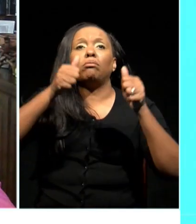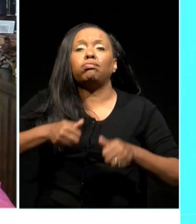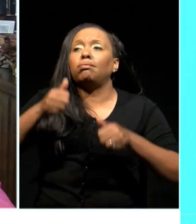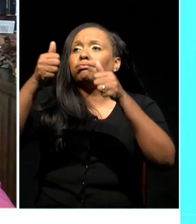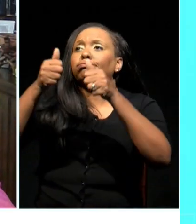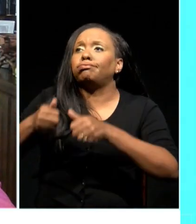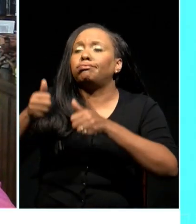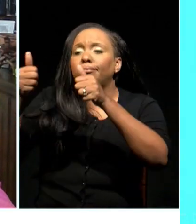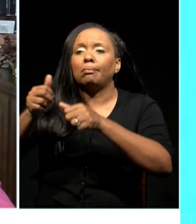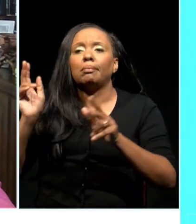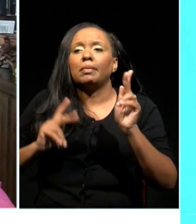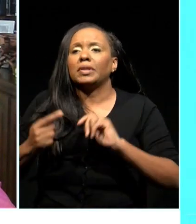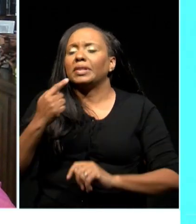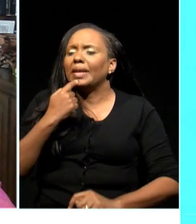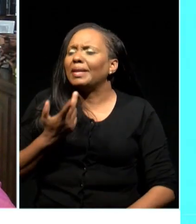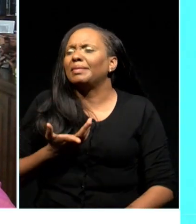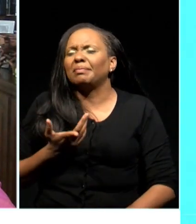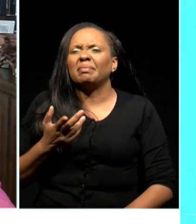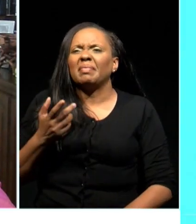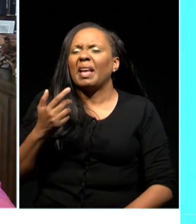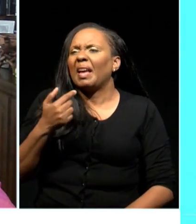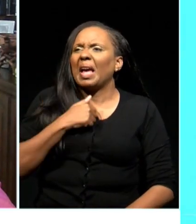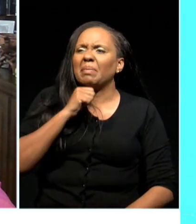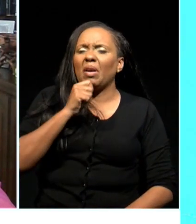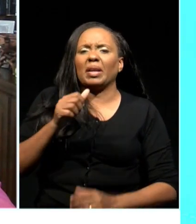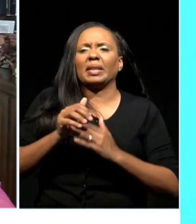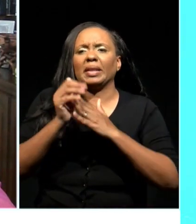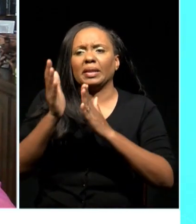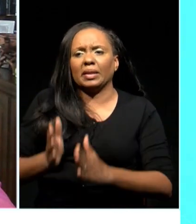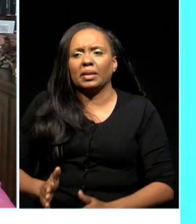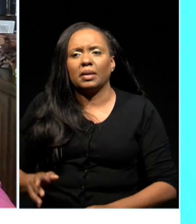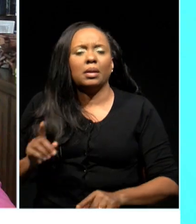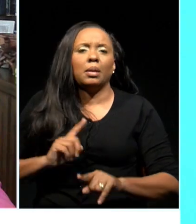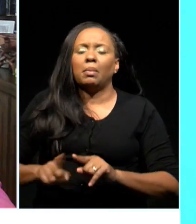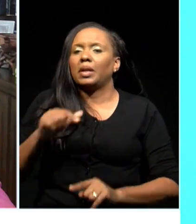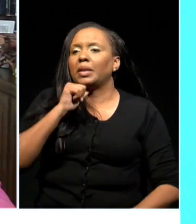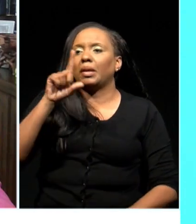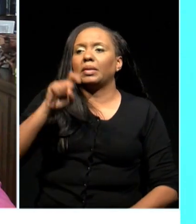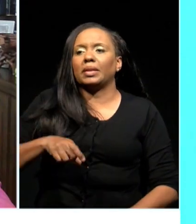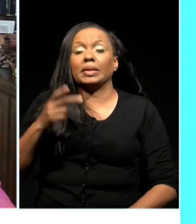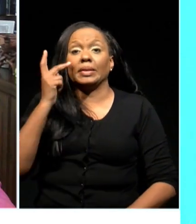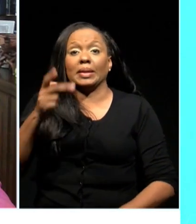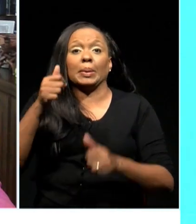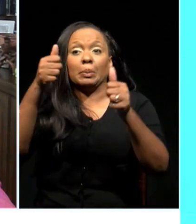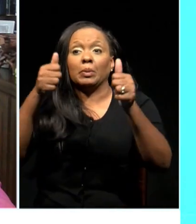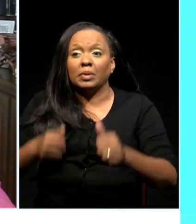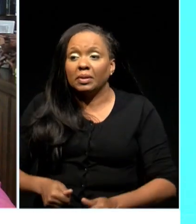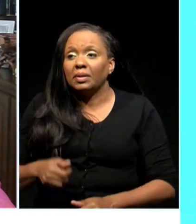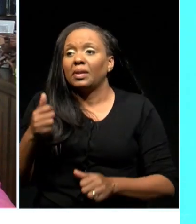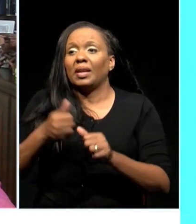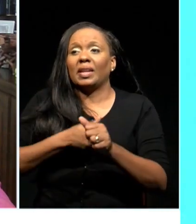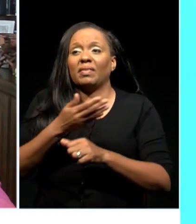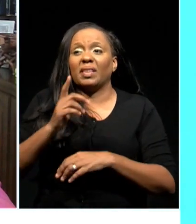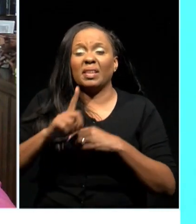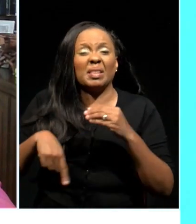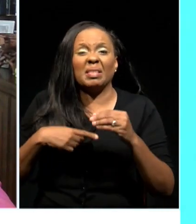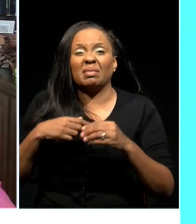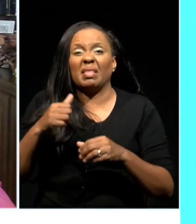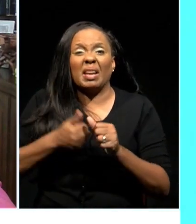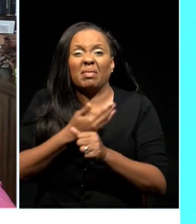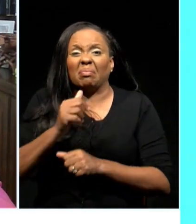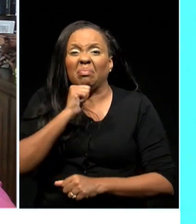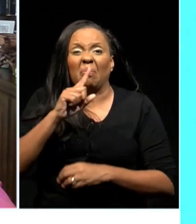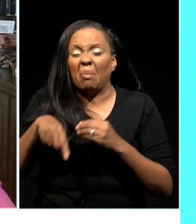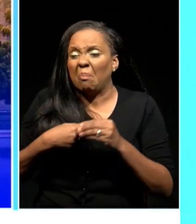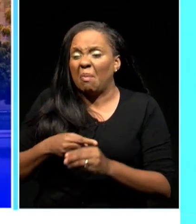not the leader, whereas she's saying, but her poster doesn't have to be up, and everything is not about her. And I'm praising what